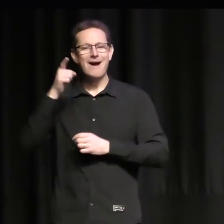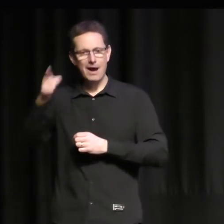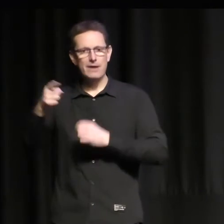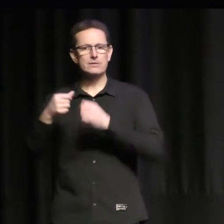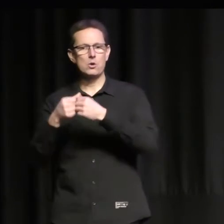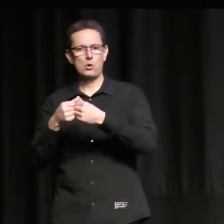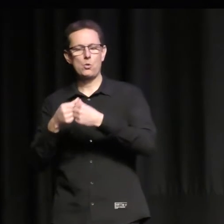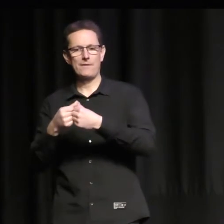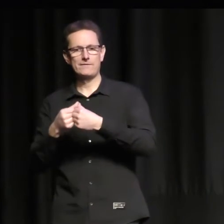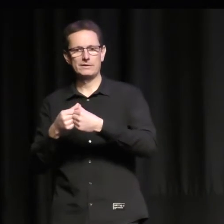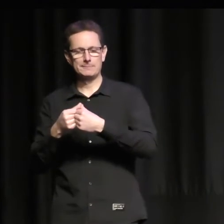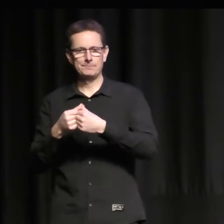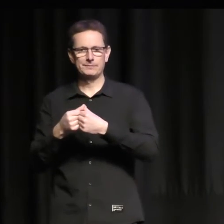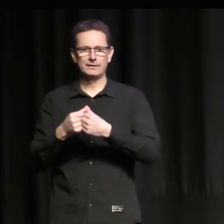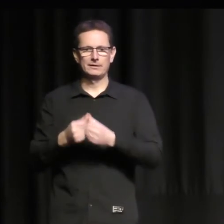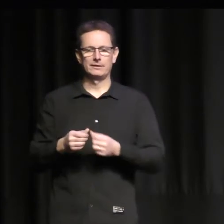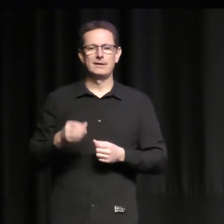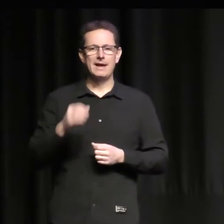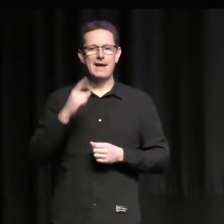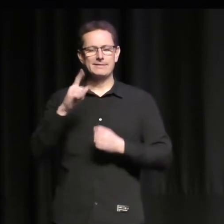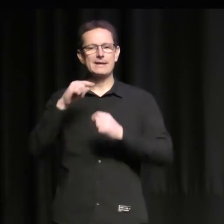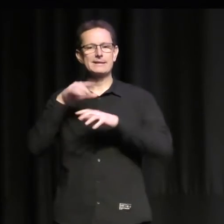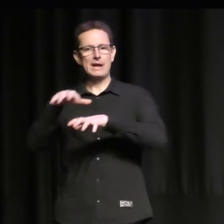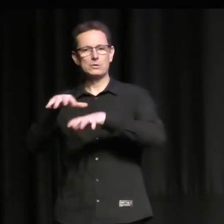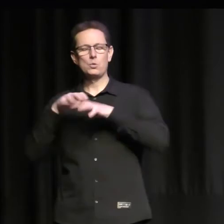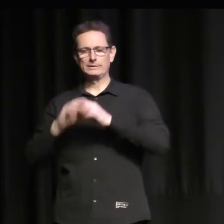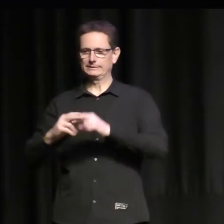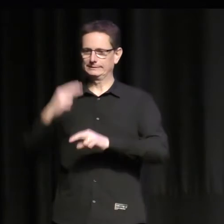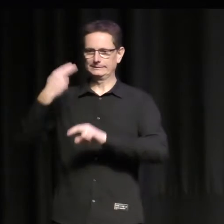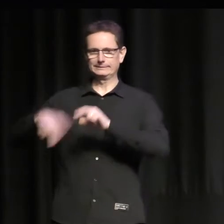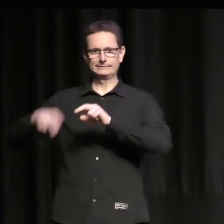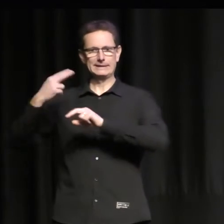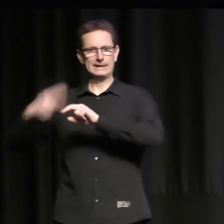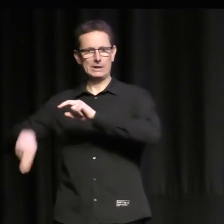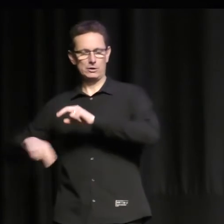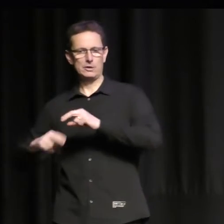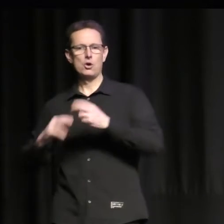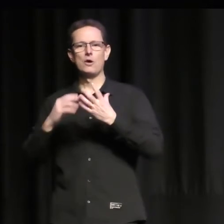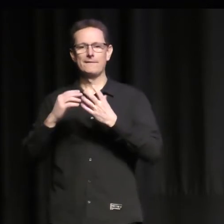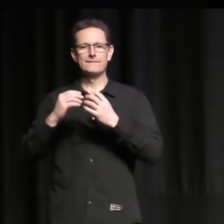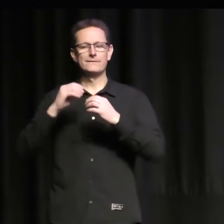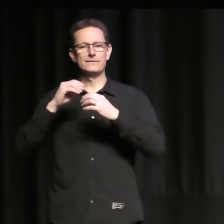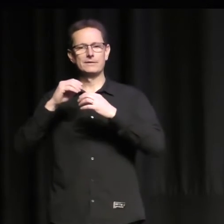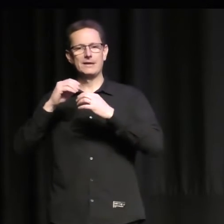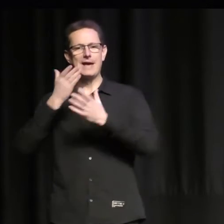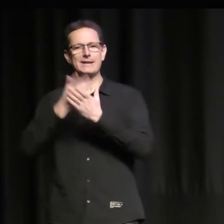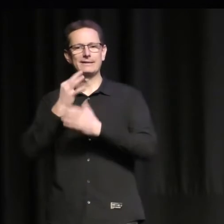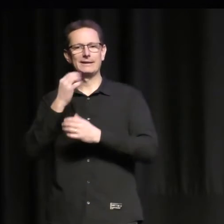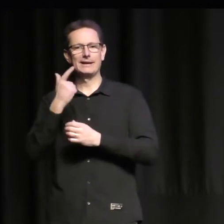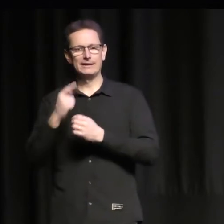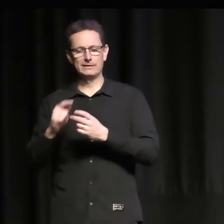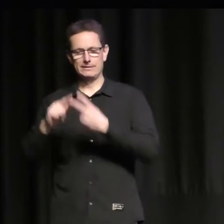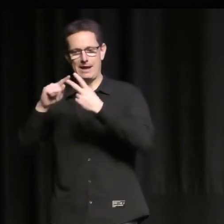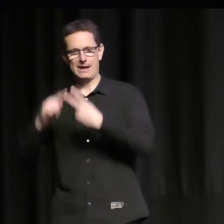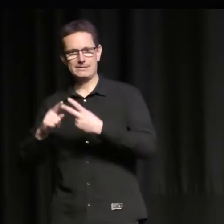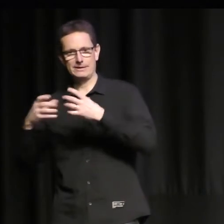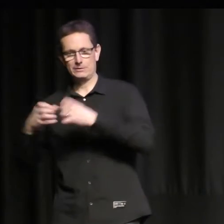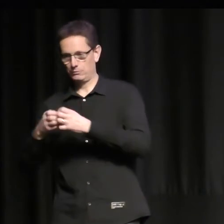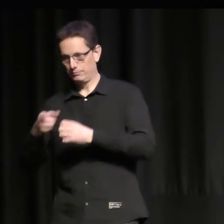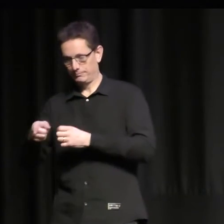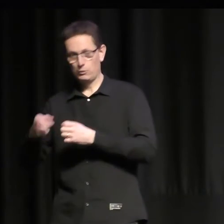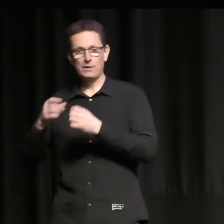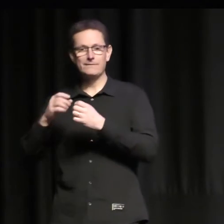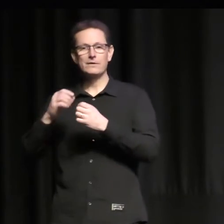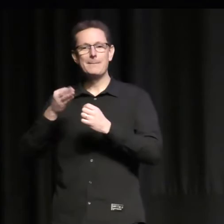an authoritarian reaction, a denial of rights to that second part of the Precariat, and to a lot of